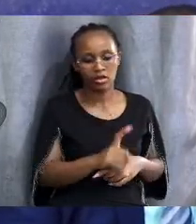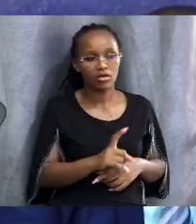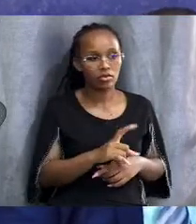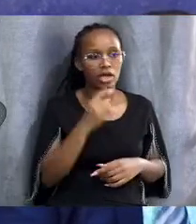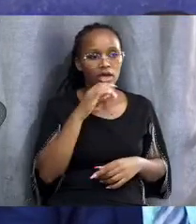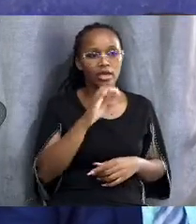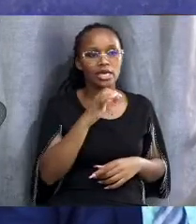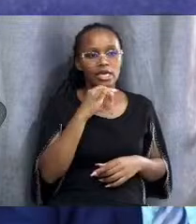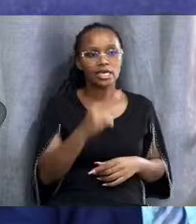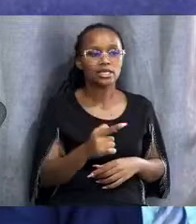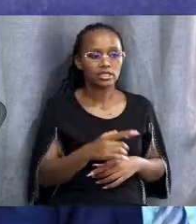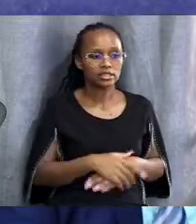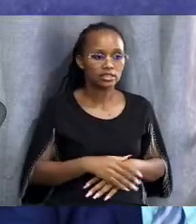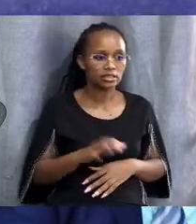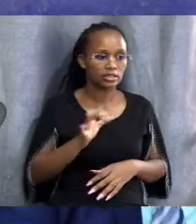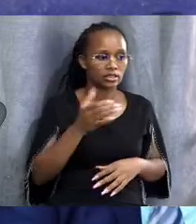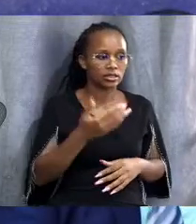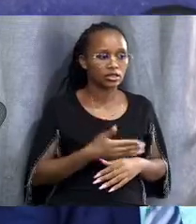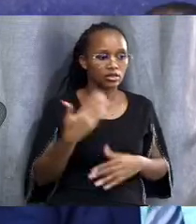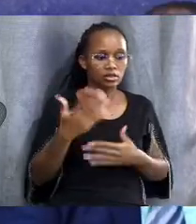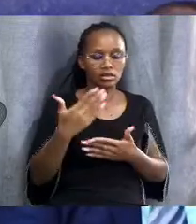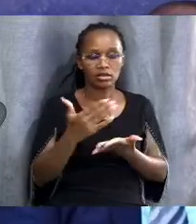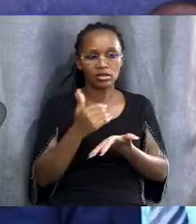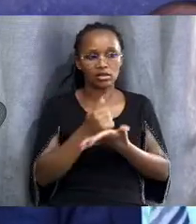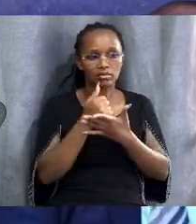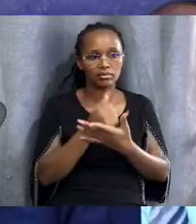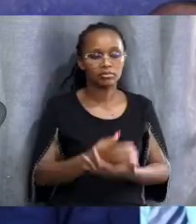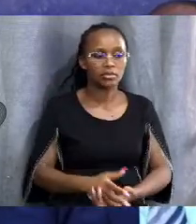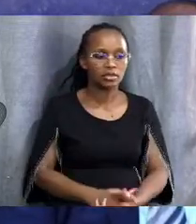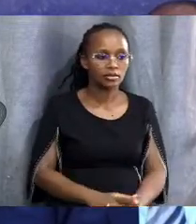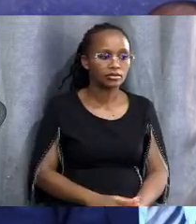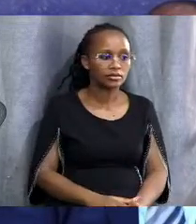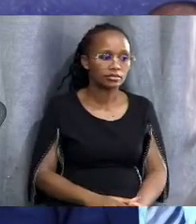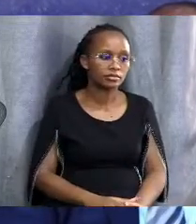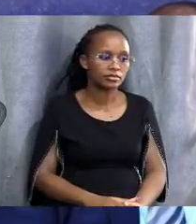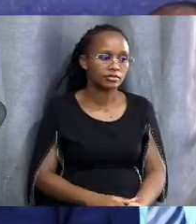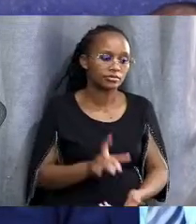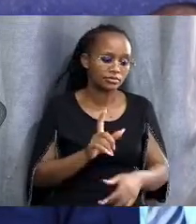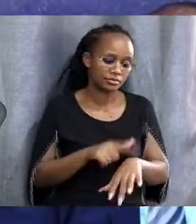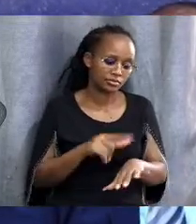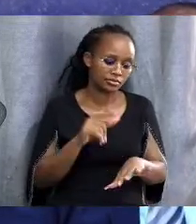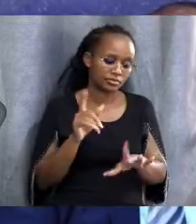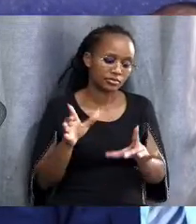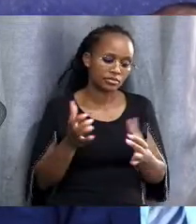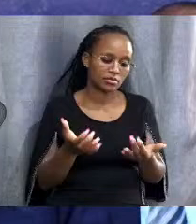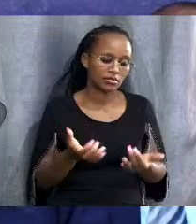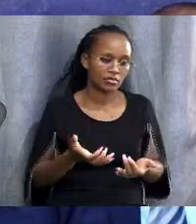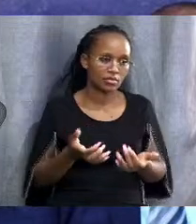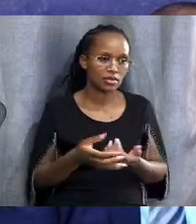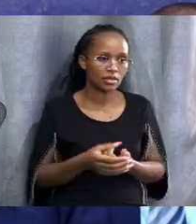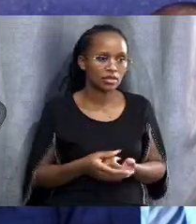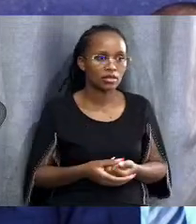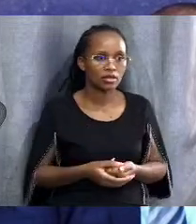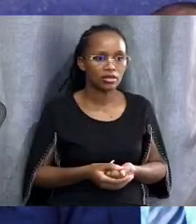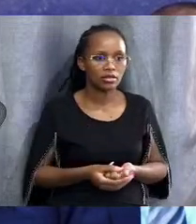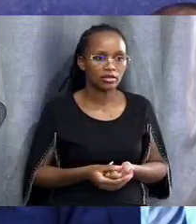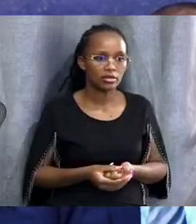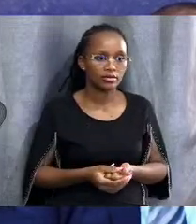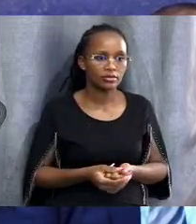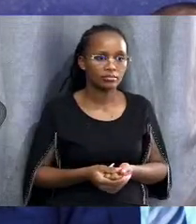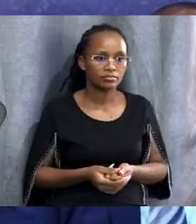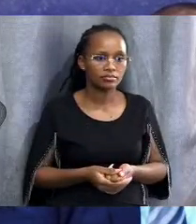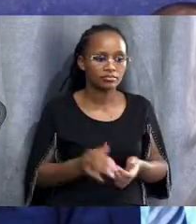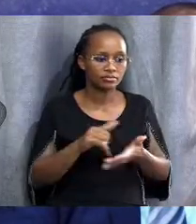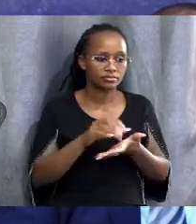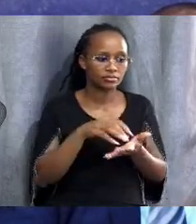he is our present help in times of need. And if that is the case,